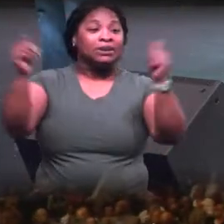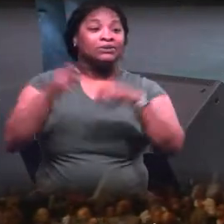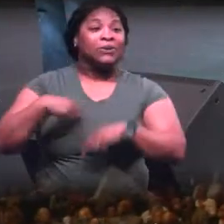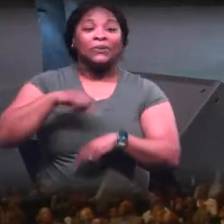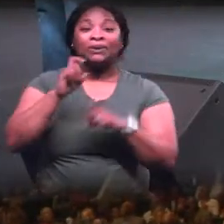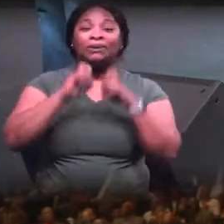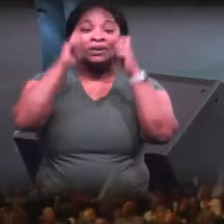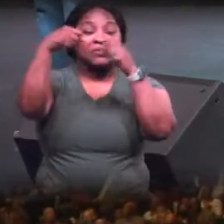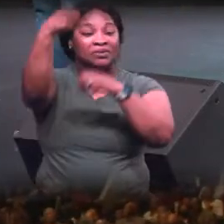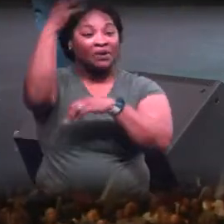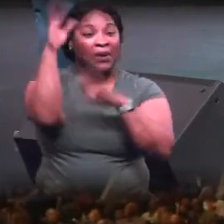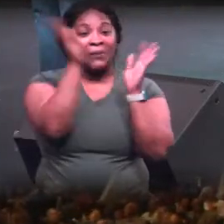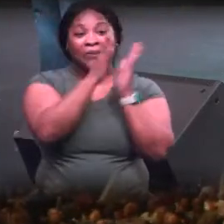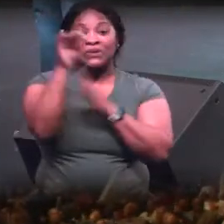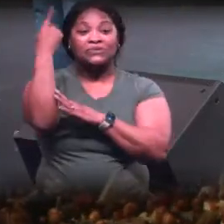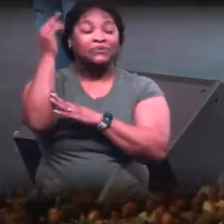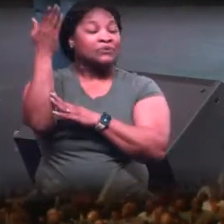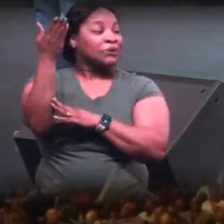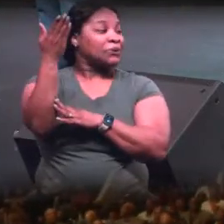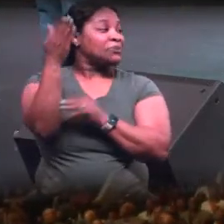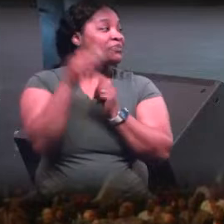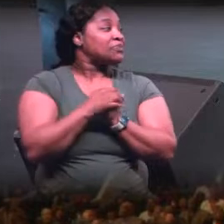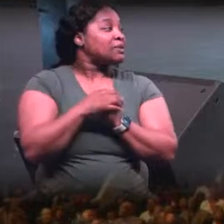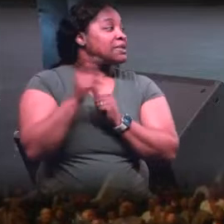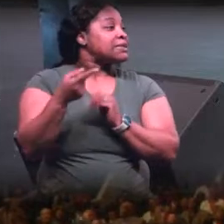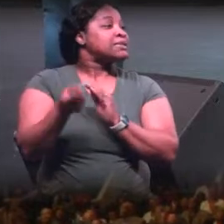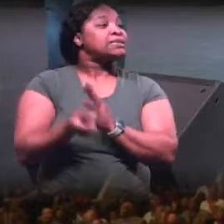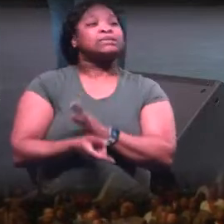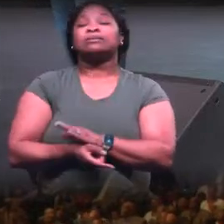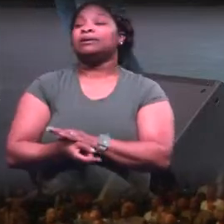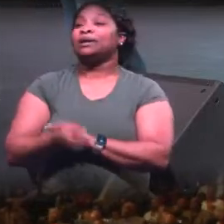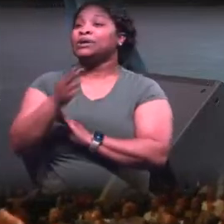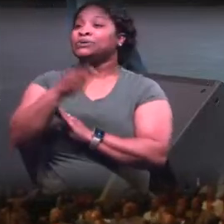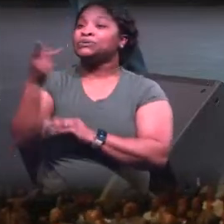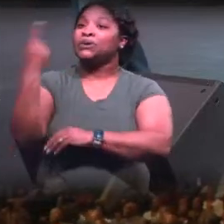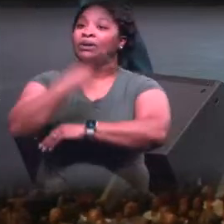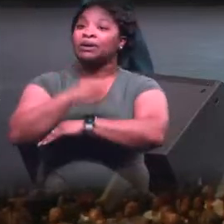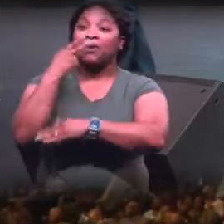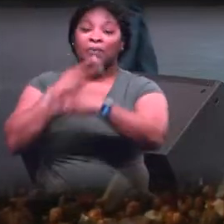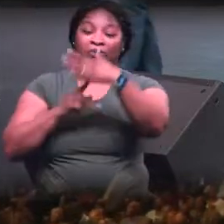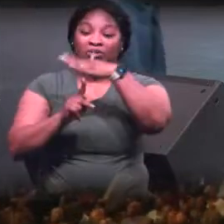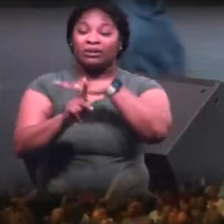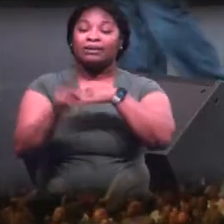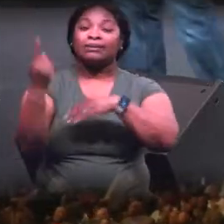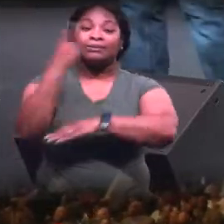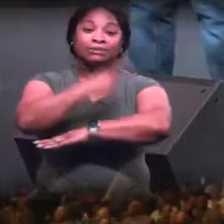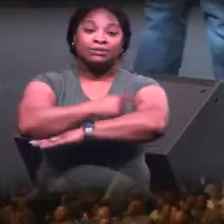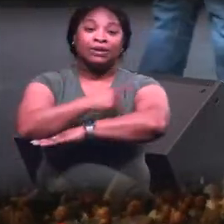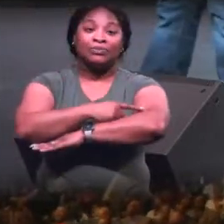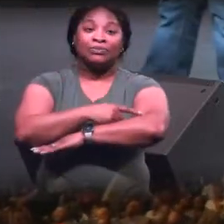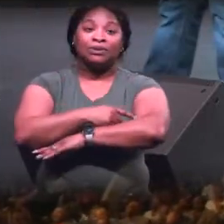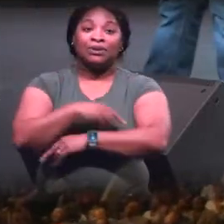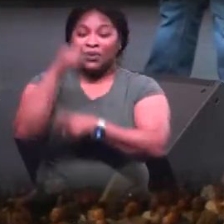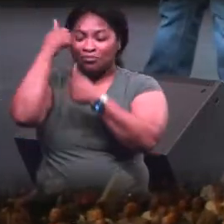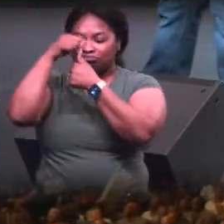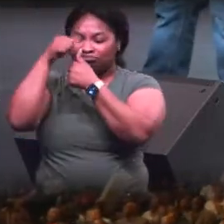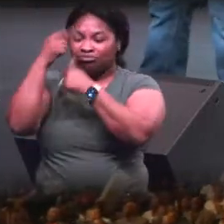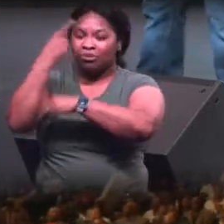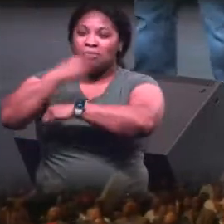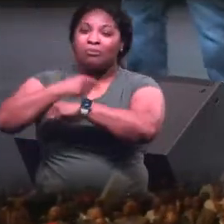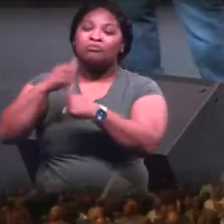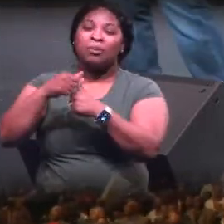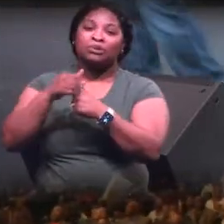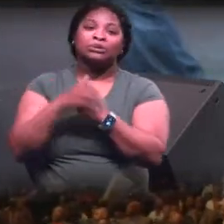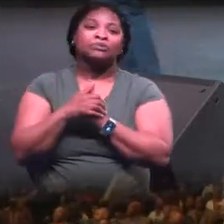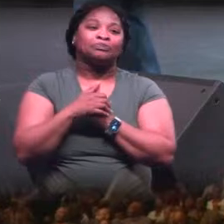you. This is a historic day, a prophetic day, a nostalgic day.